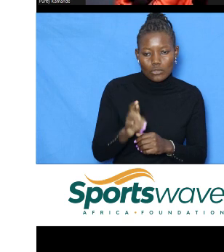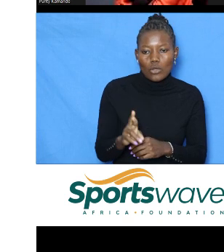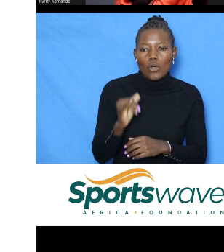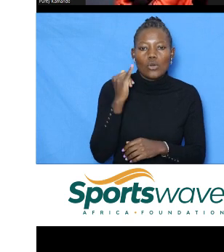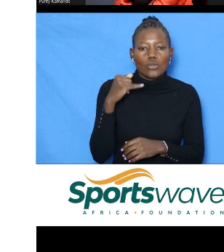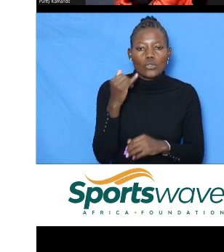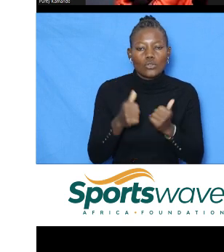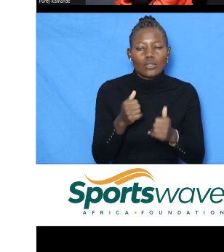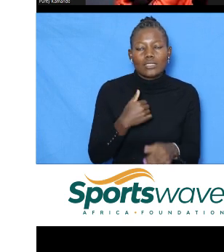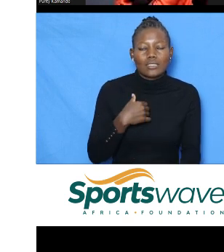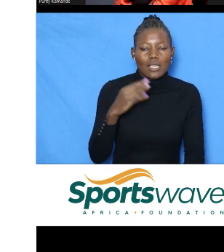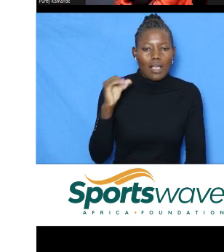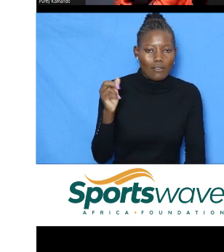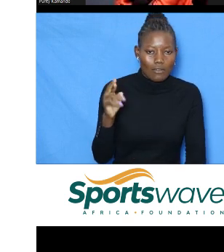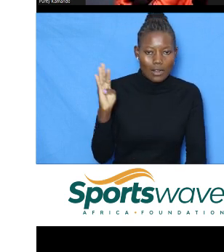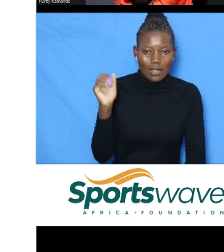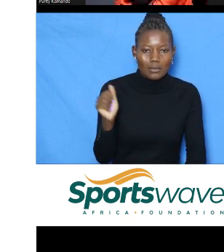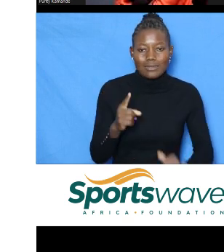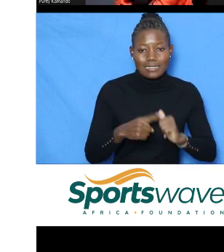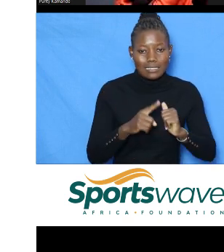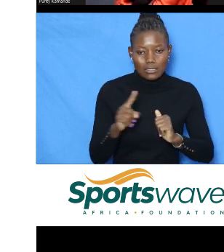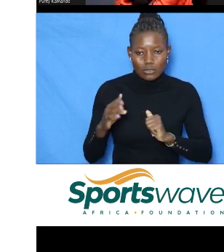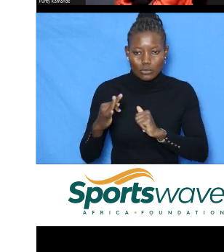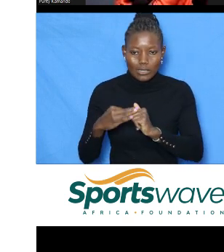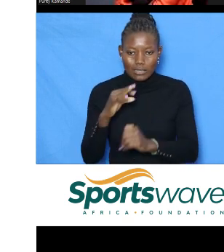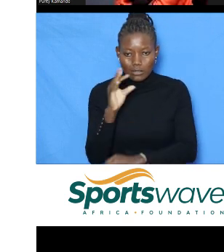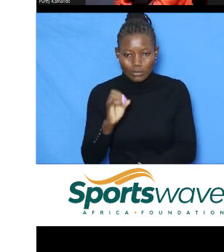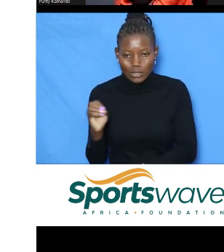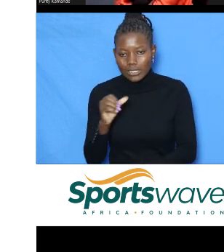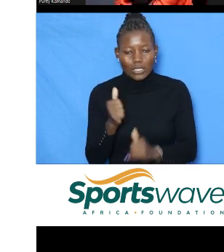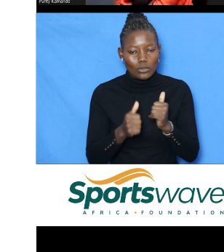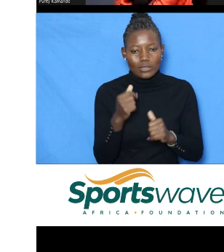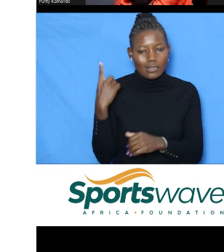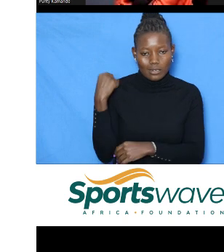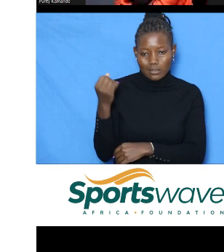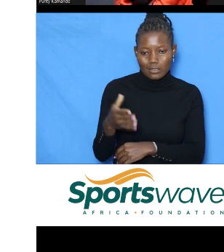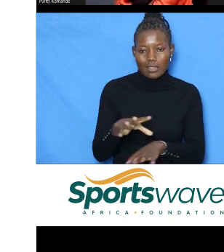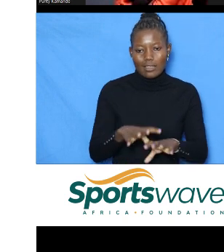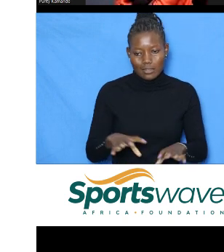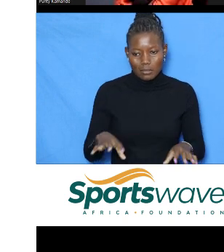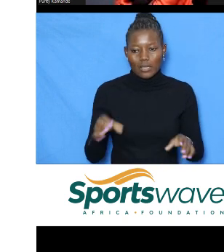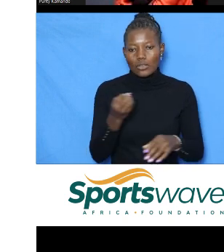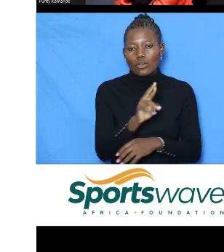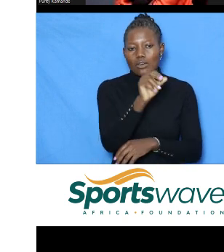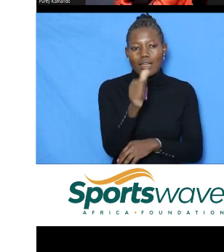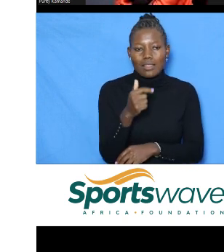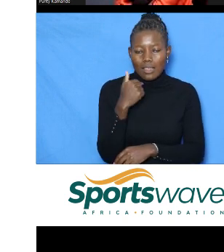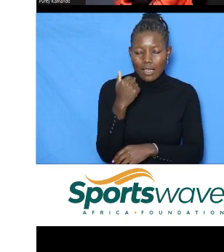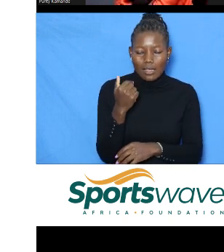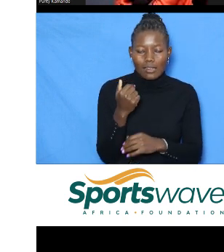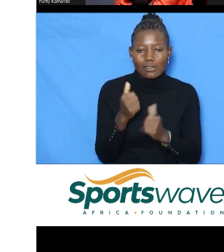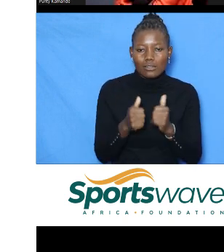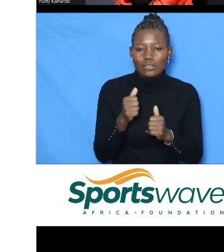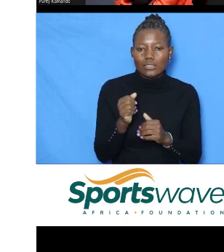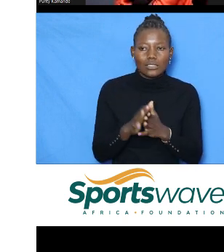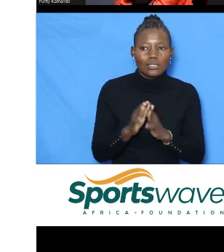containing carbohydrates, 6 to 8% that are currently there in the market, and also those that have electrolytes, just to be able